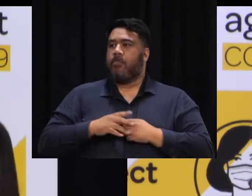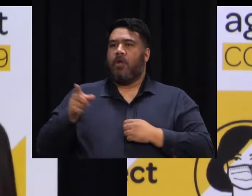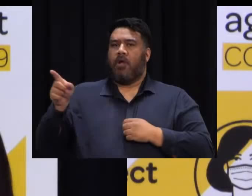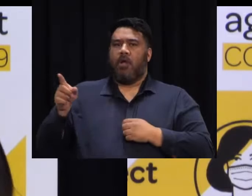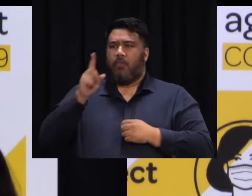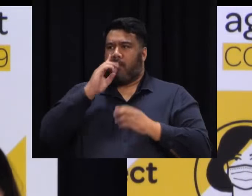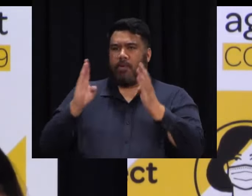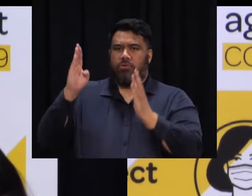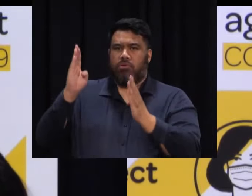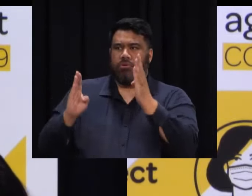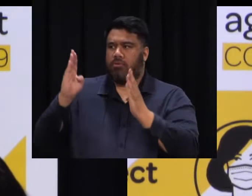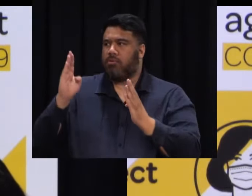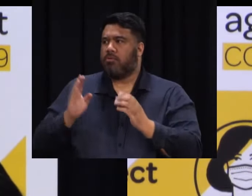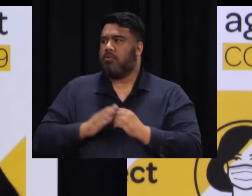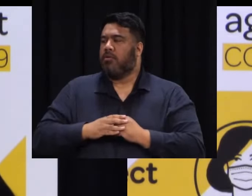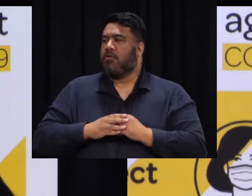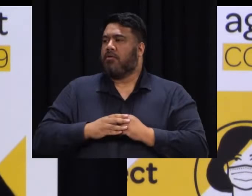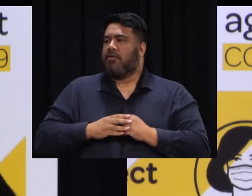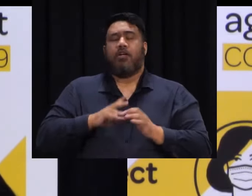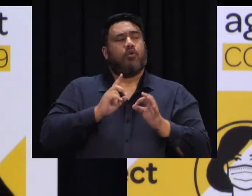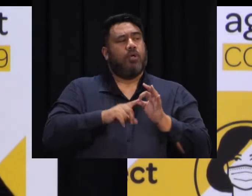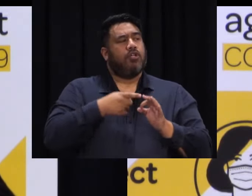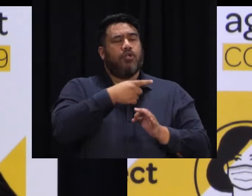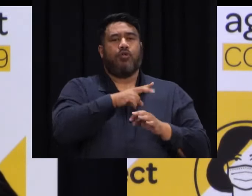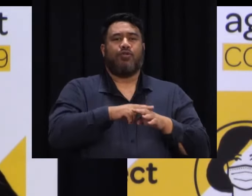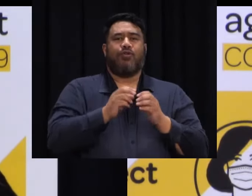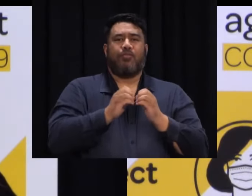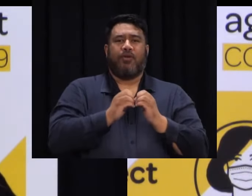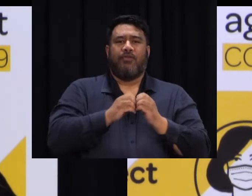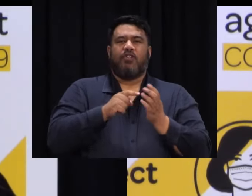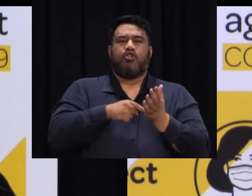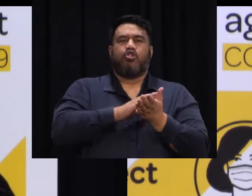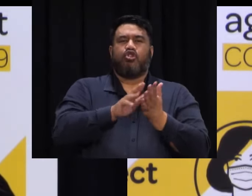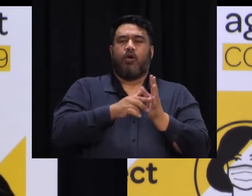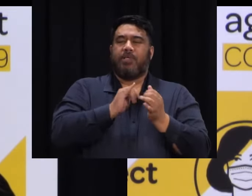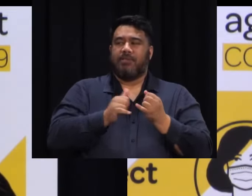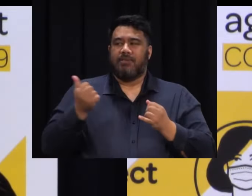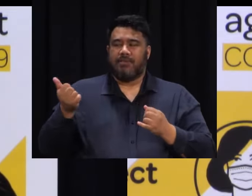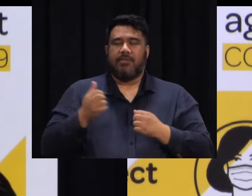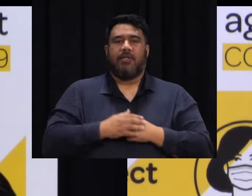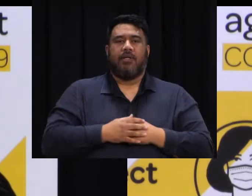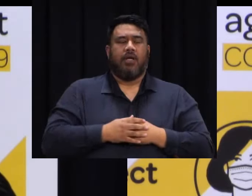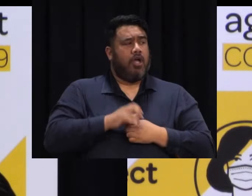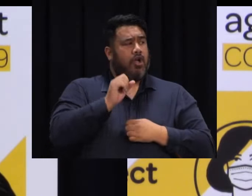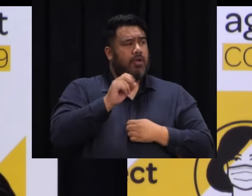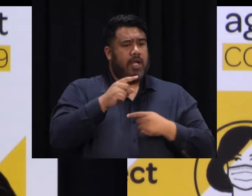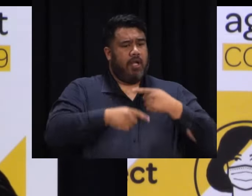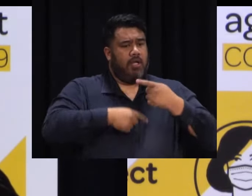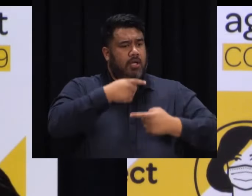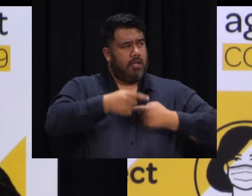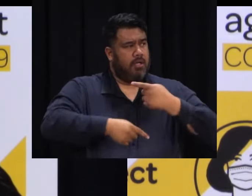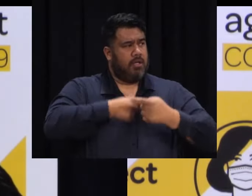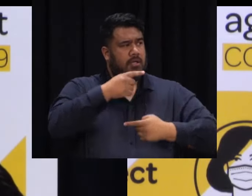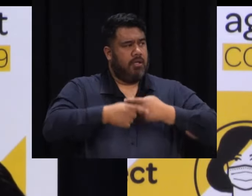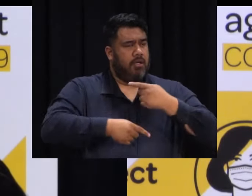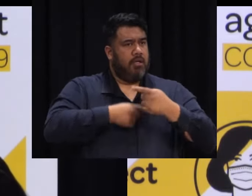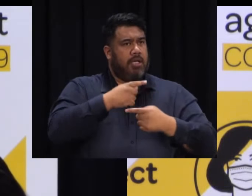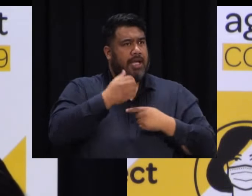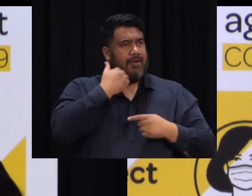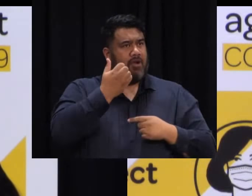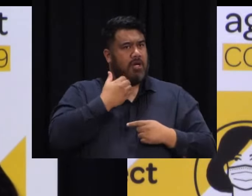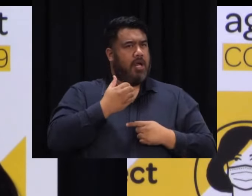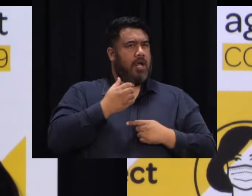here. Well. Yes, go ahead. Dr. Bloomfield, the R value, the 7-day rolling average of cases is, I think, 21 today. It's been in the 20s for some